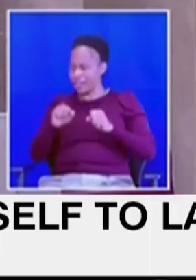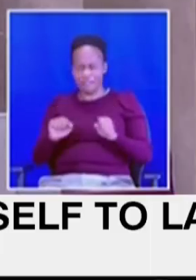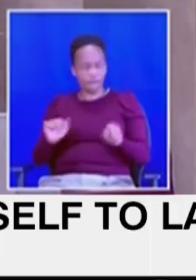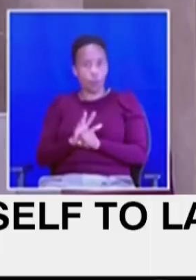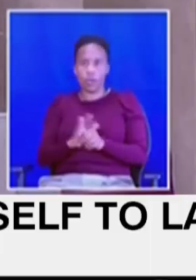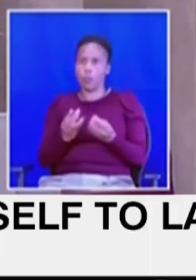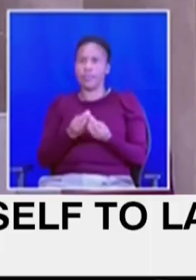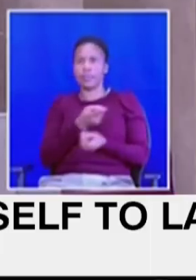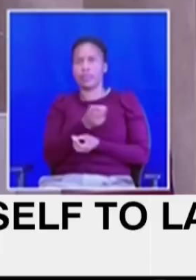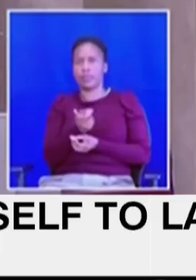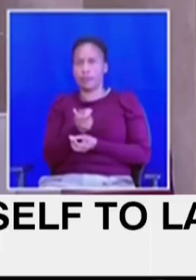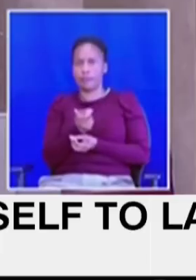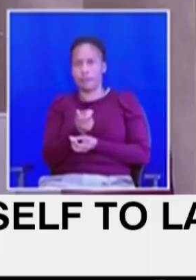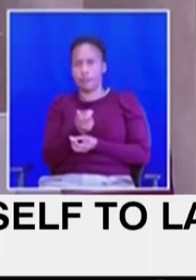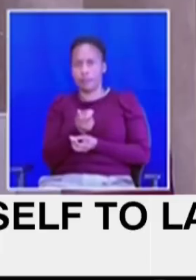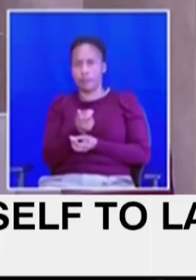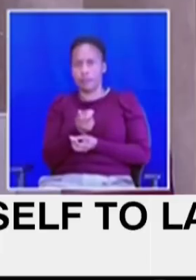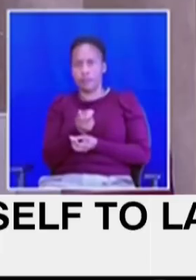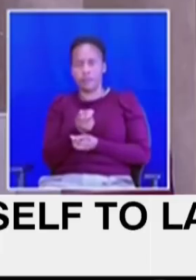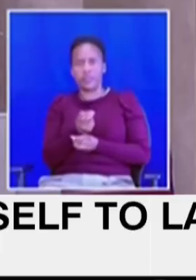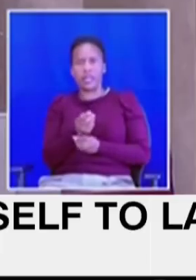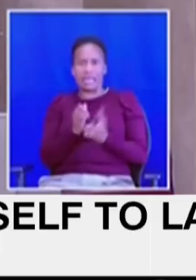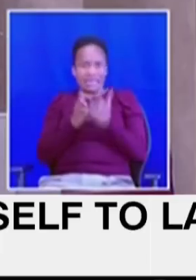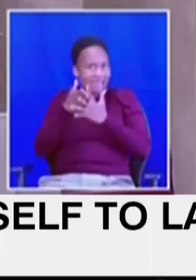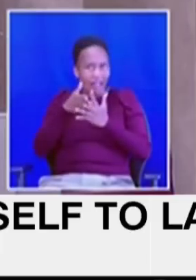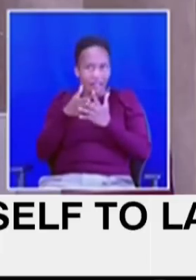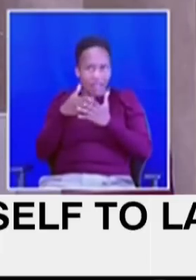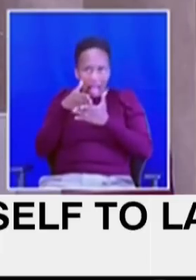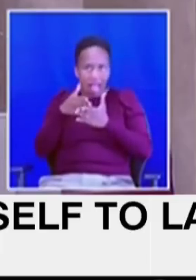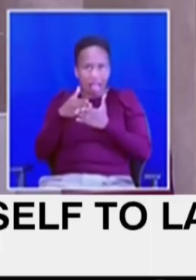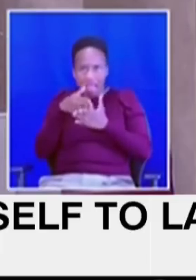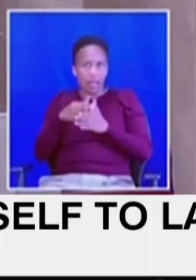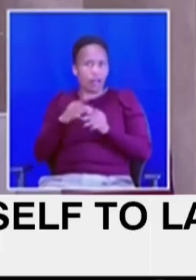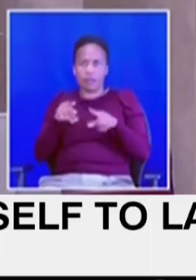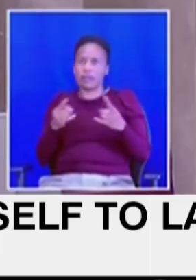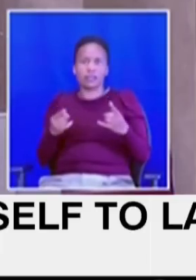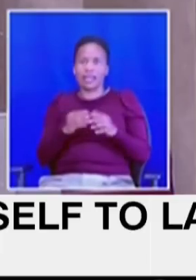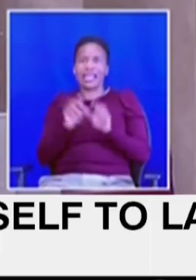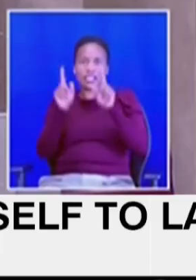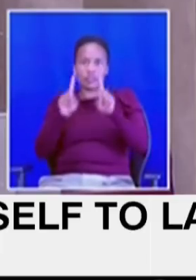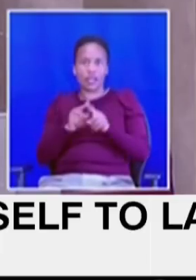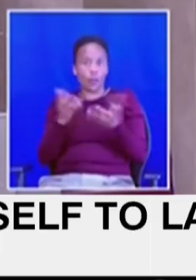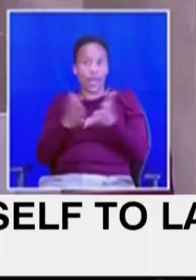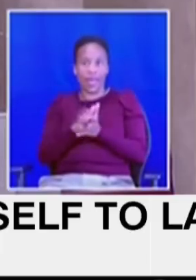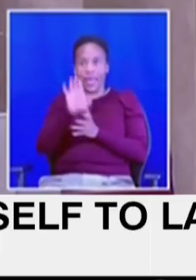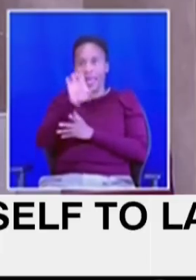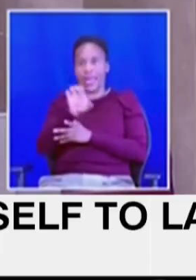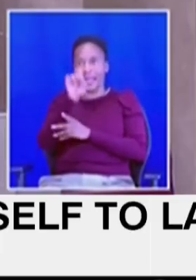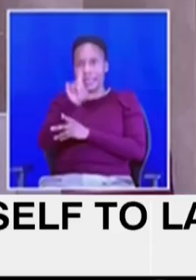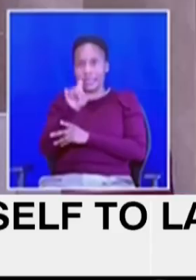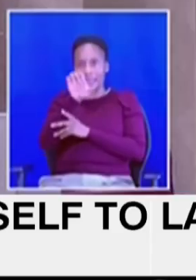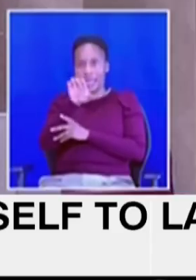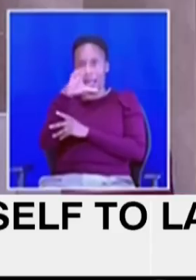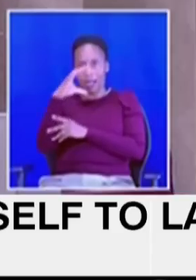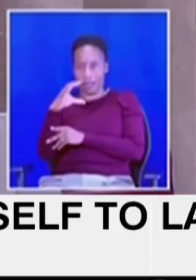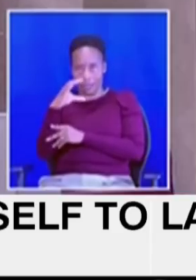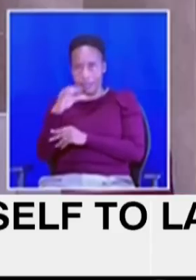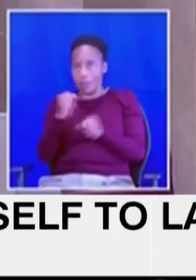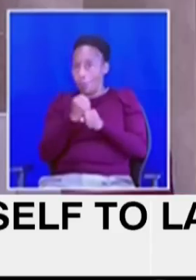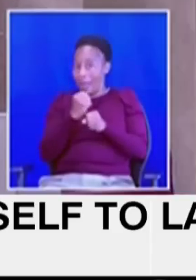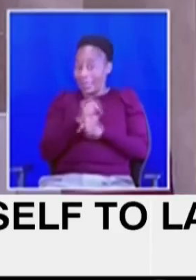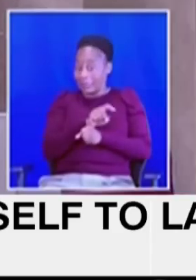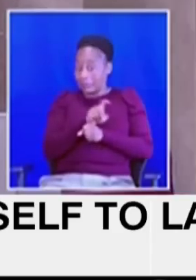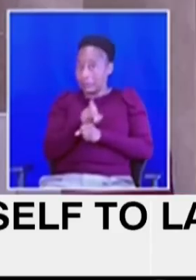We must never interfere, especially the executive, in the work of